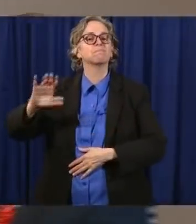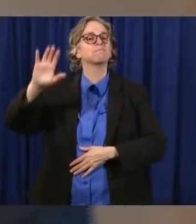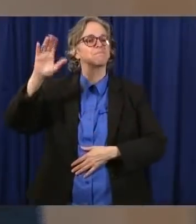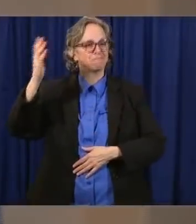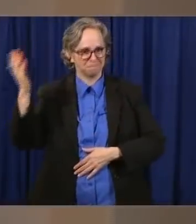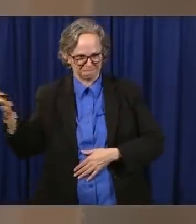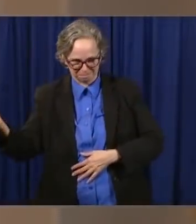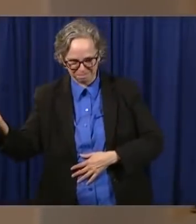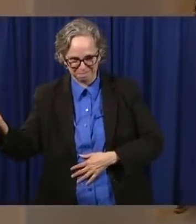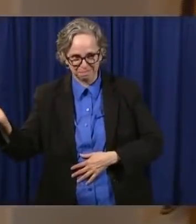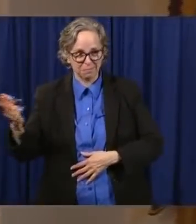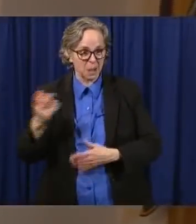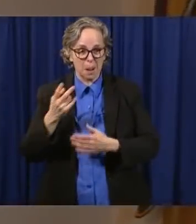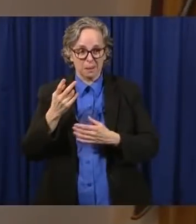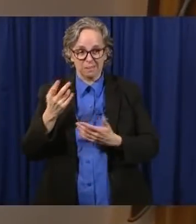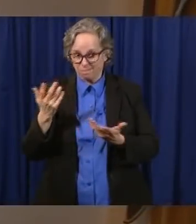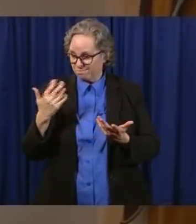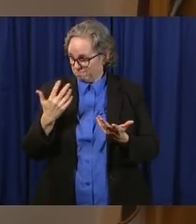to share.